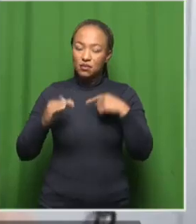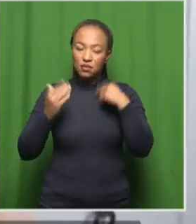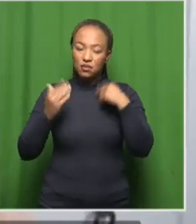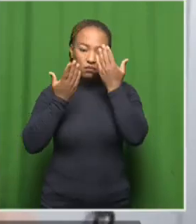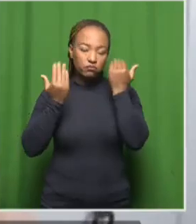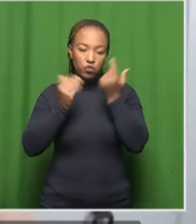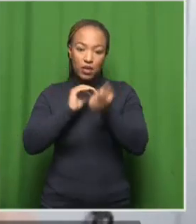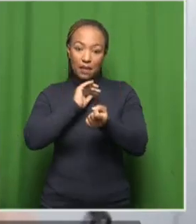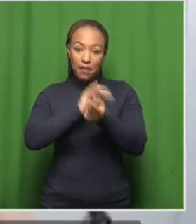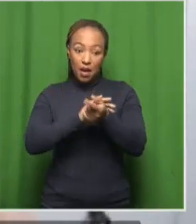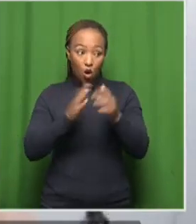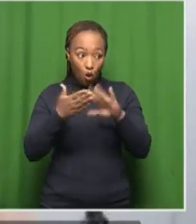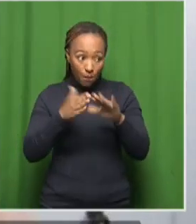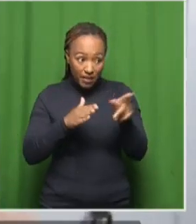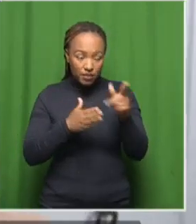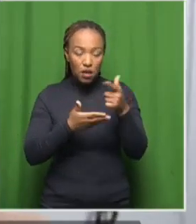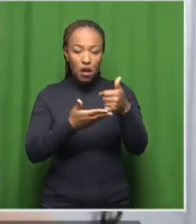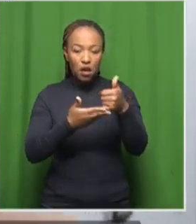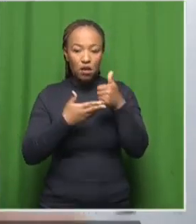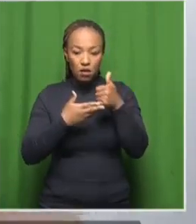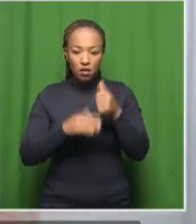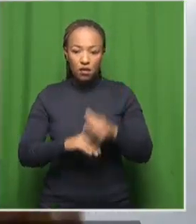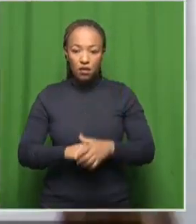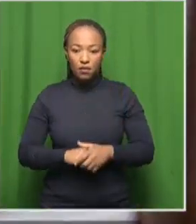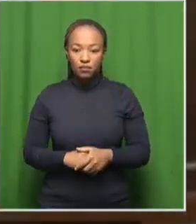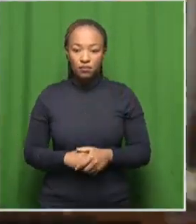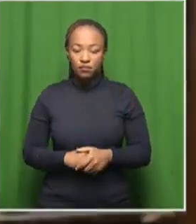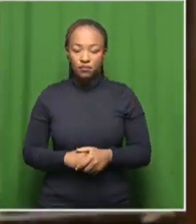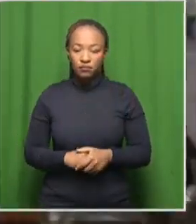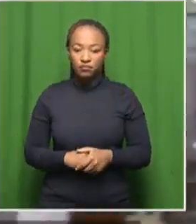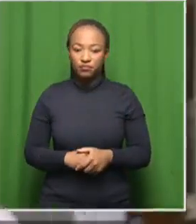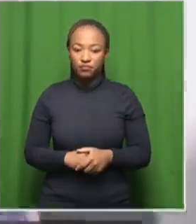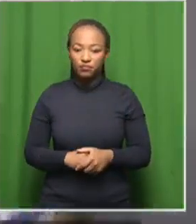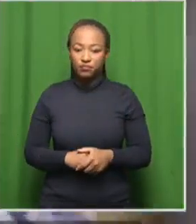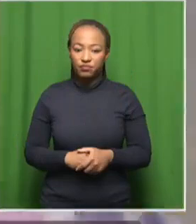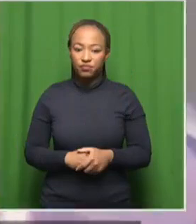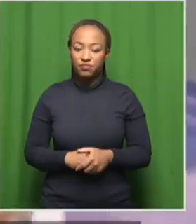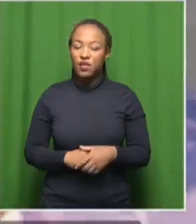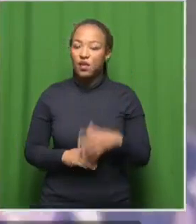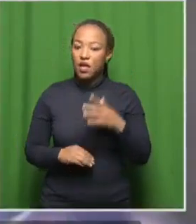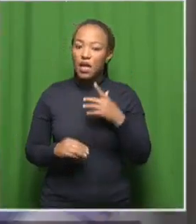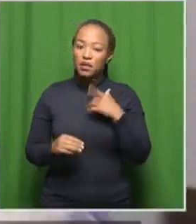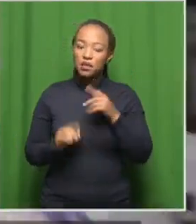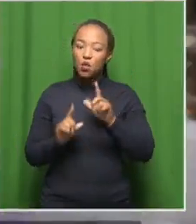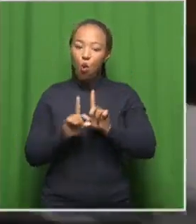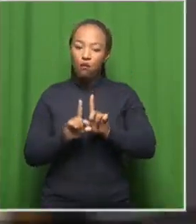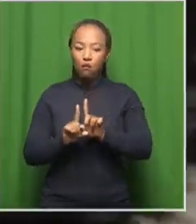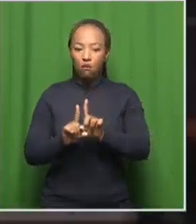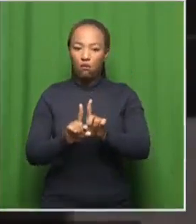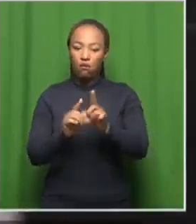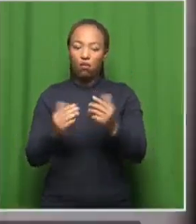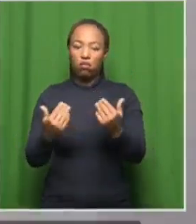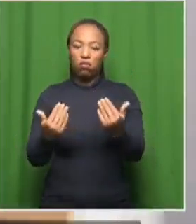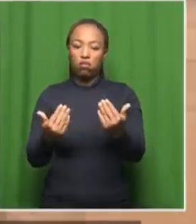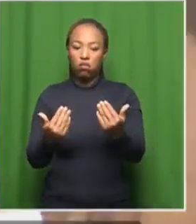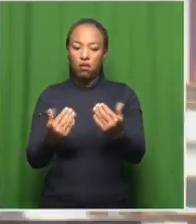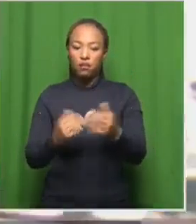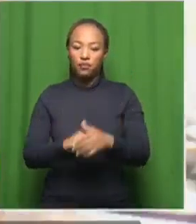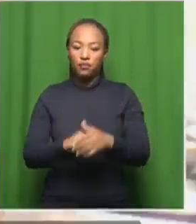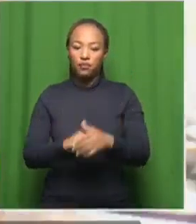with us. Okay, Junie, let's just walk back a bit, because they're saying that our line is breaking a bit. We just want to just talk to you. So you're